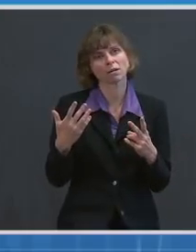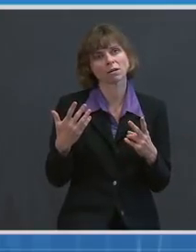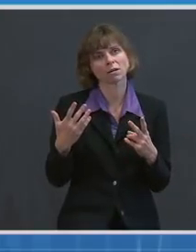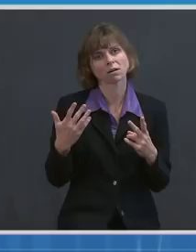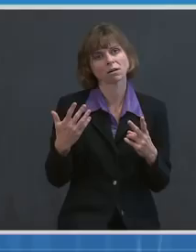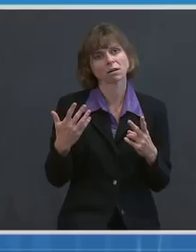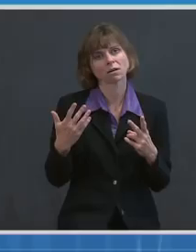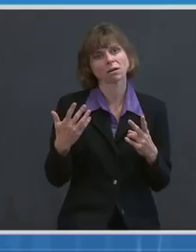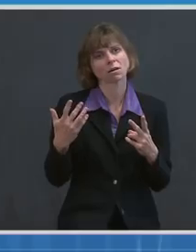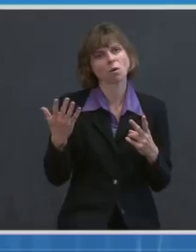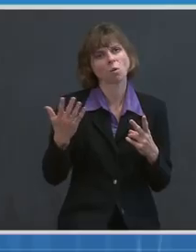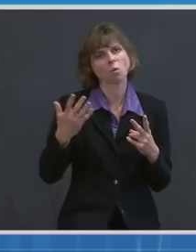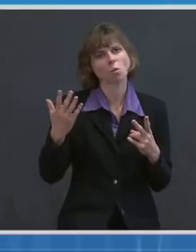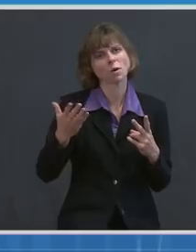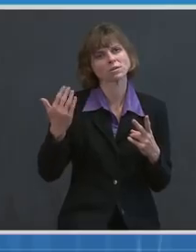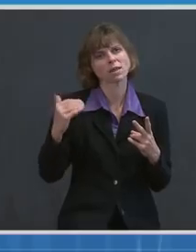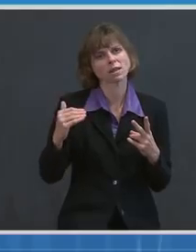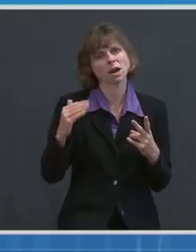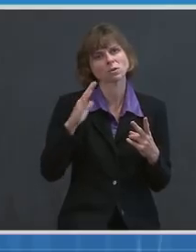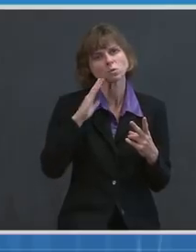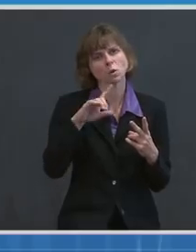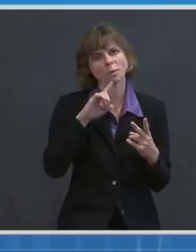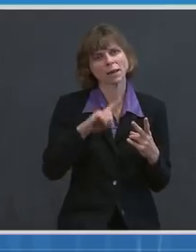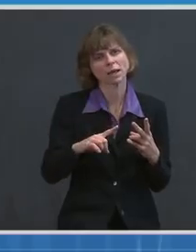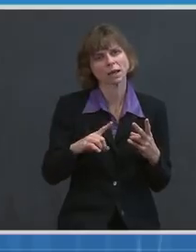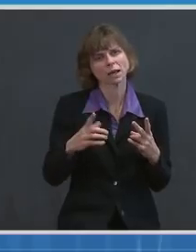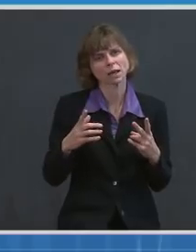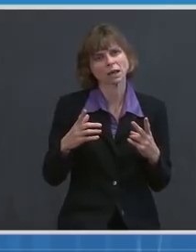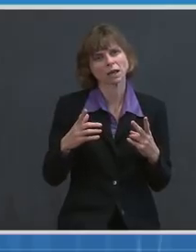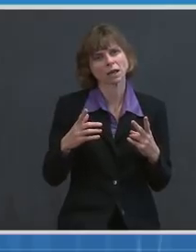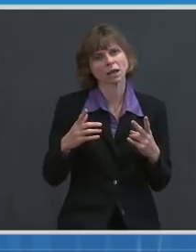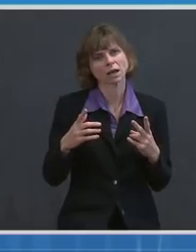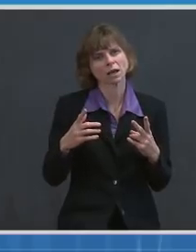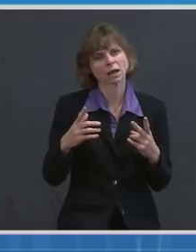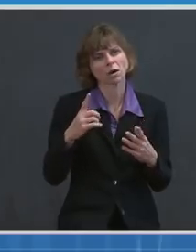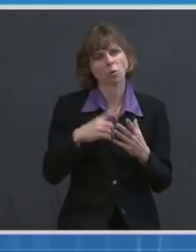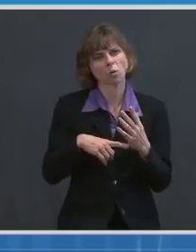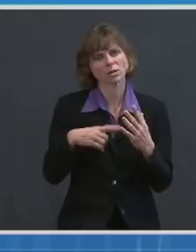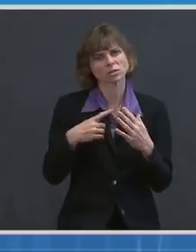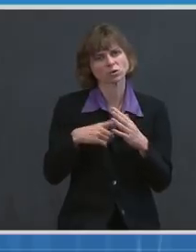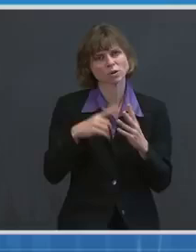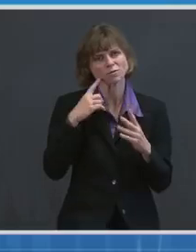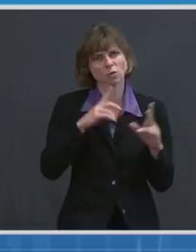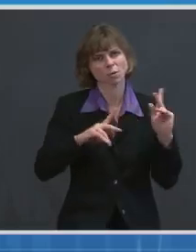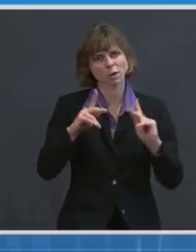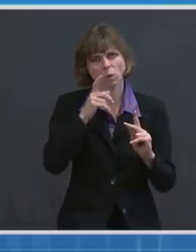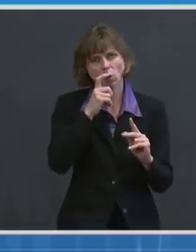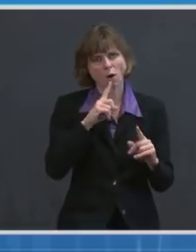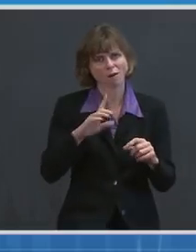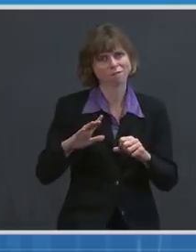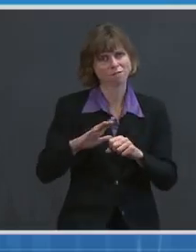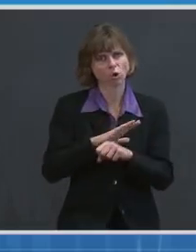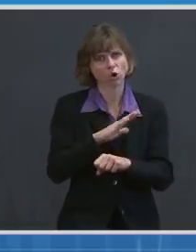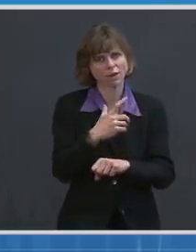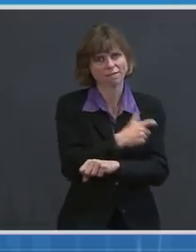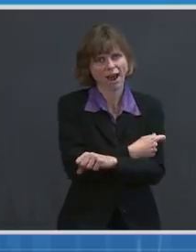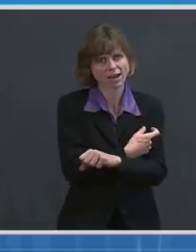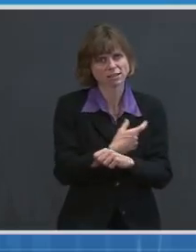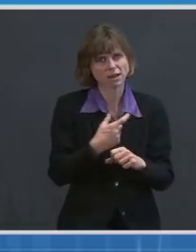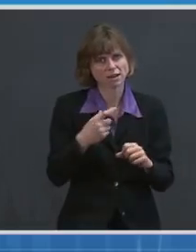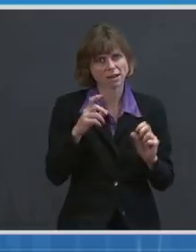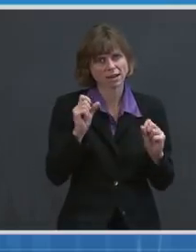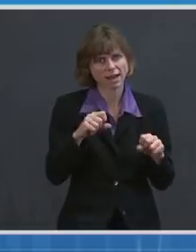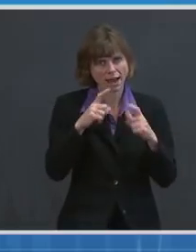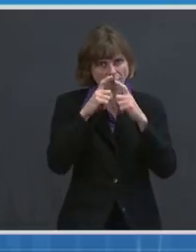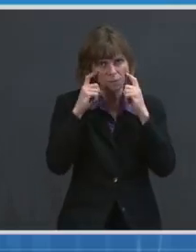the next set of guidance is going to be and what the triggers would be for for people who are fully vaccinated being advised to be able to remove their